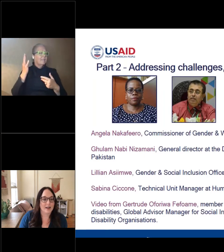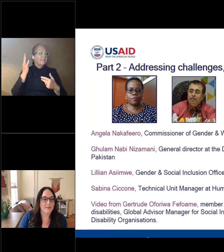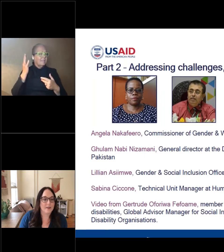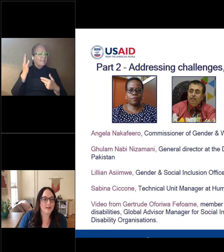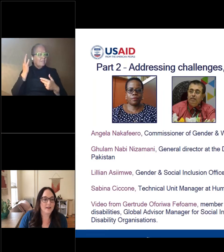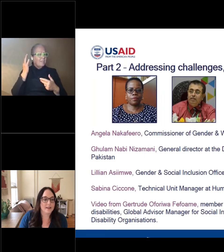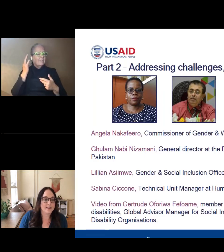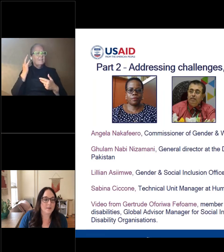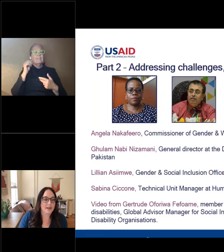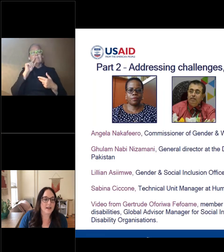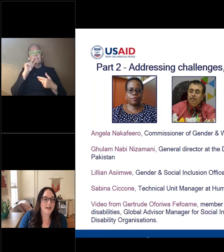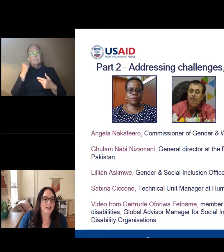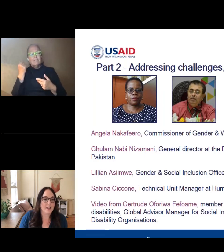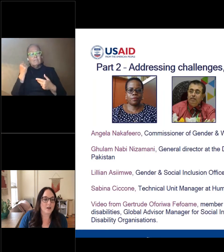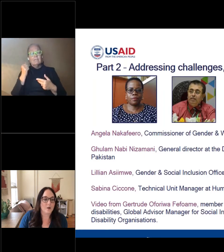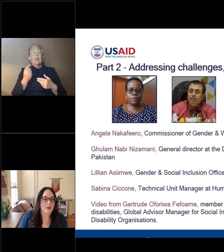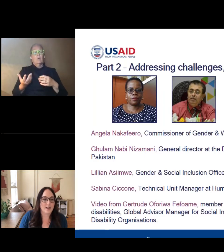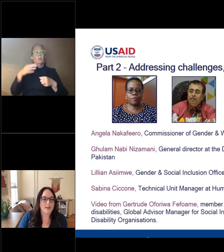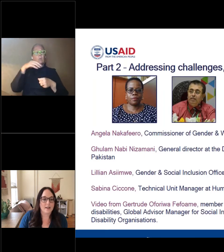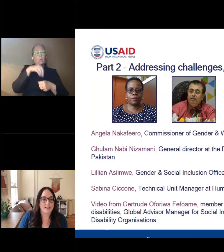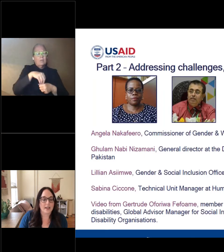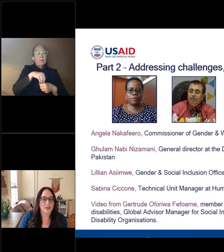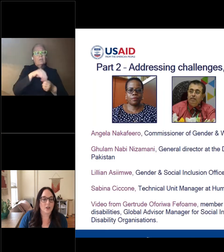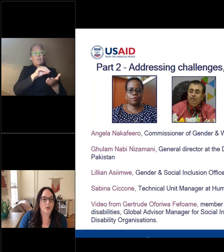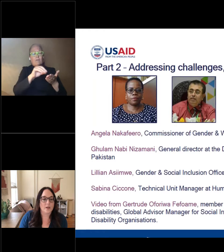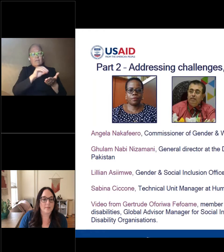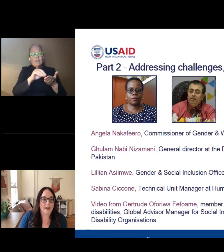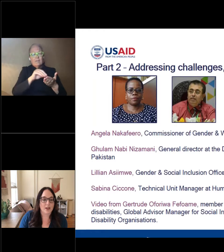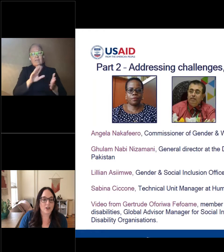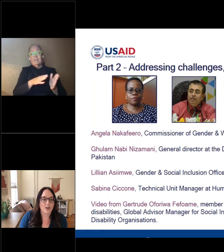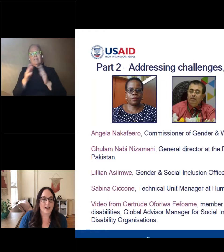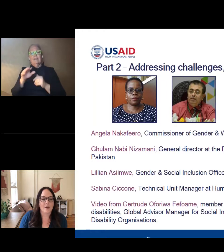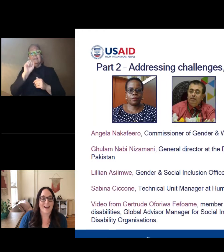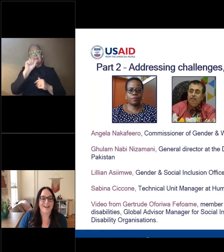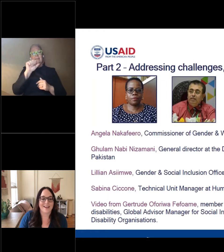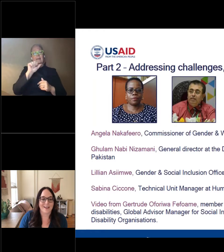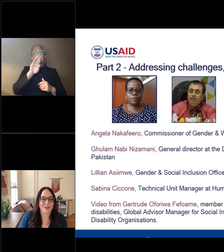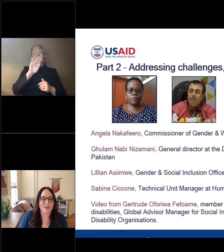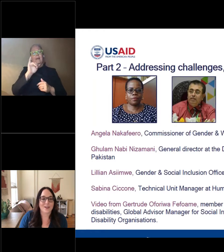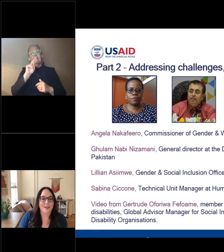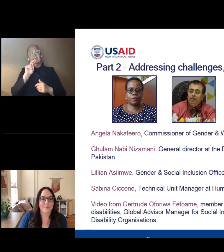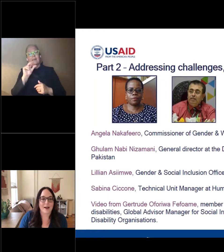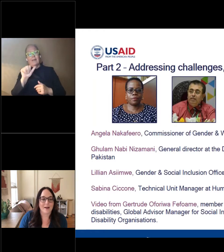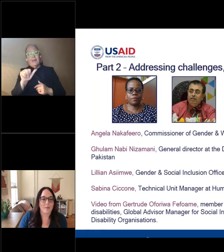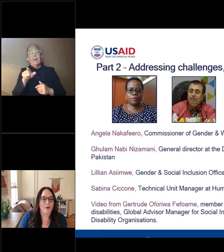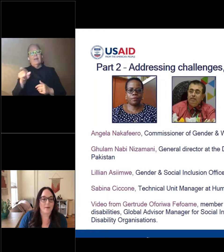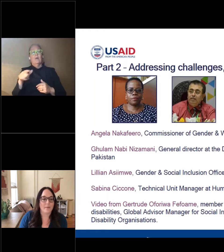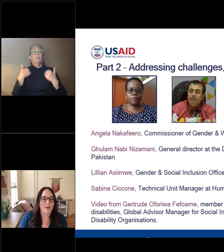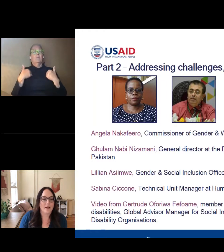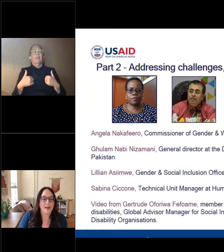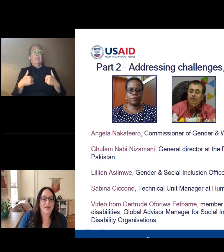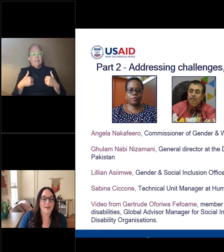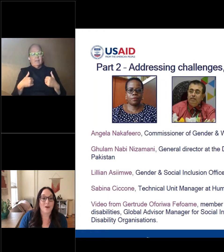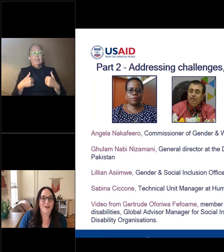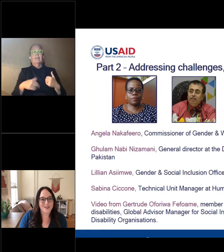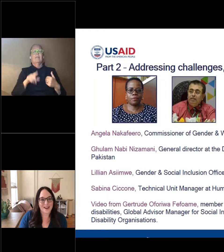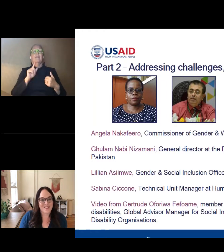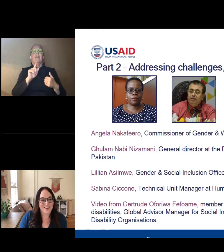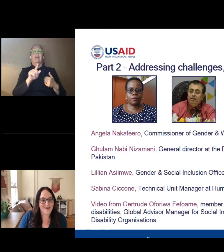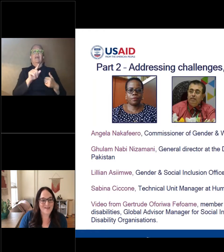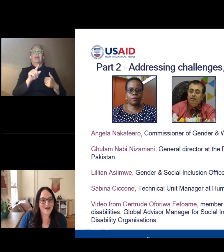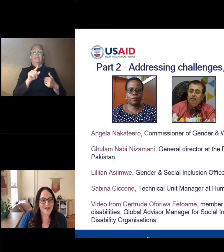in Uganda. Sabina Kikone, the Technical Unit Manager at Humanity Inclusion in Myanmar. And